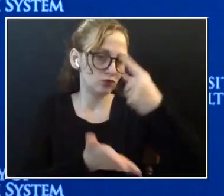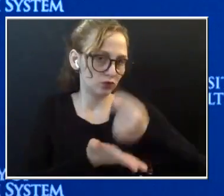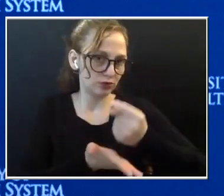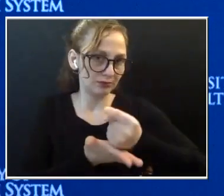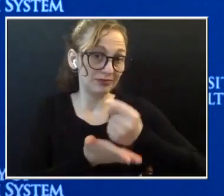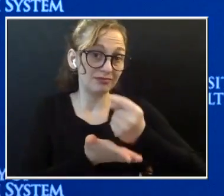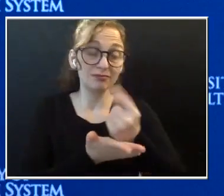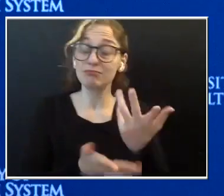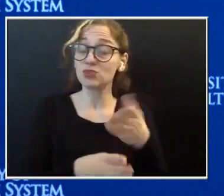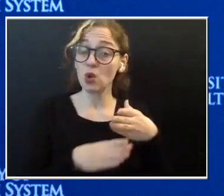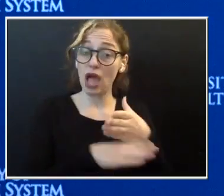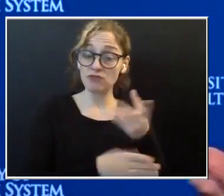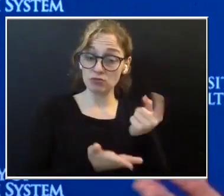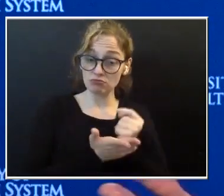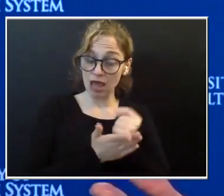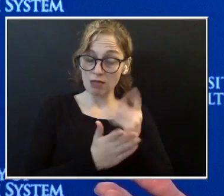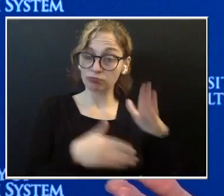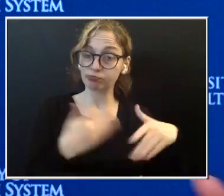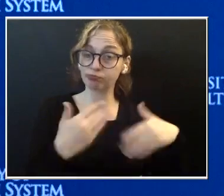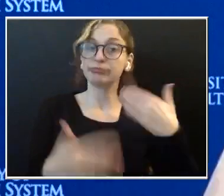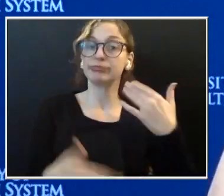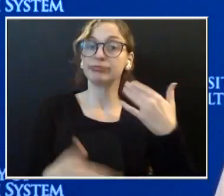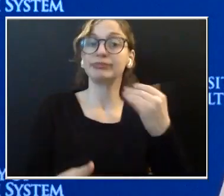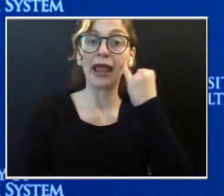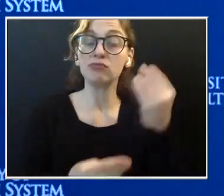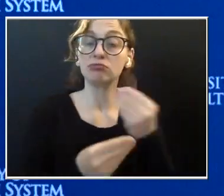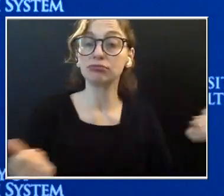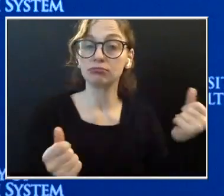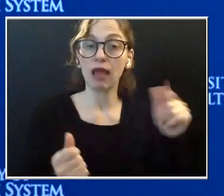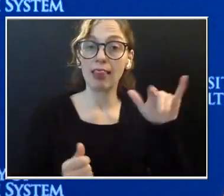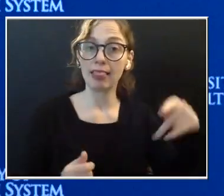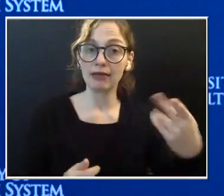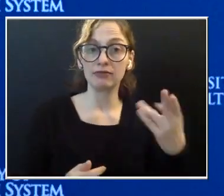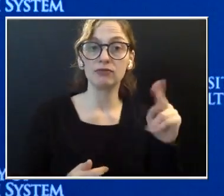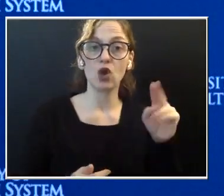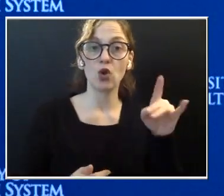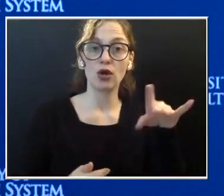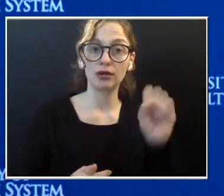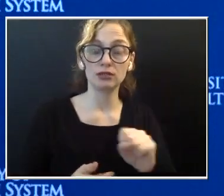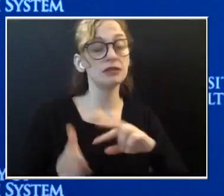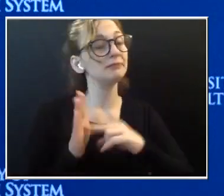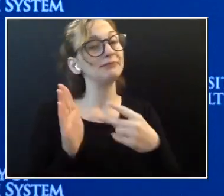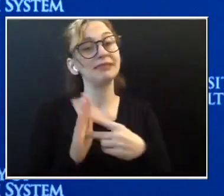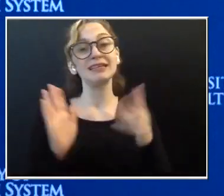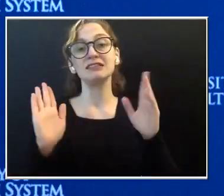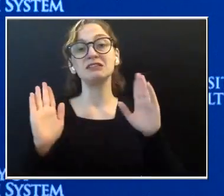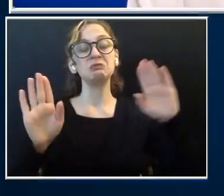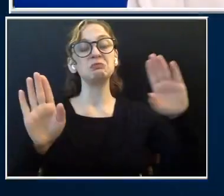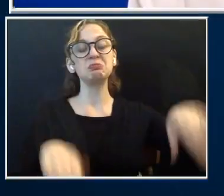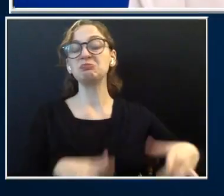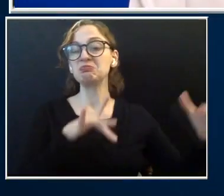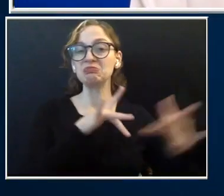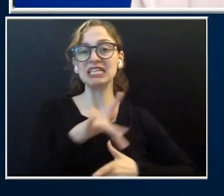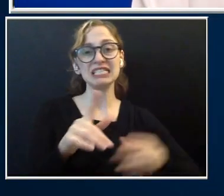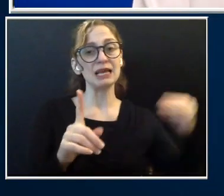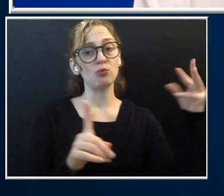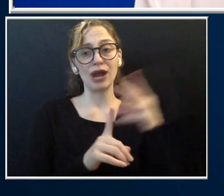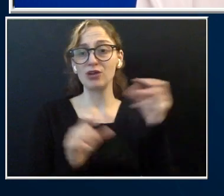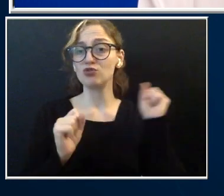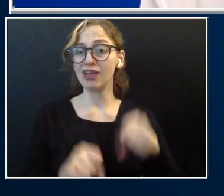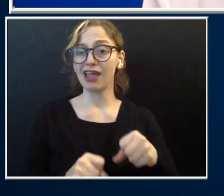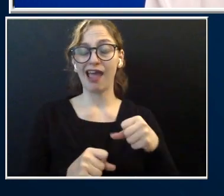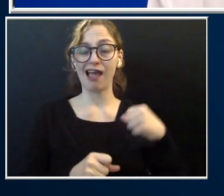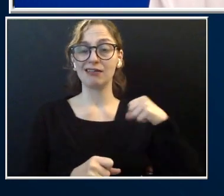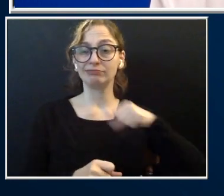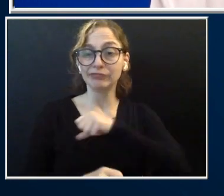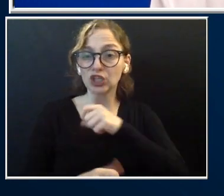is an advantage that you won't need the radiation. You can go ahead and get your surgery, recuperate, and be on your way. All right, and were there any limitations on these findings?